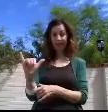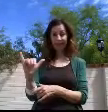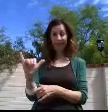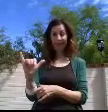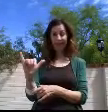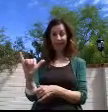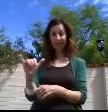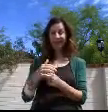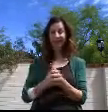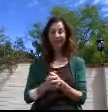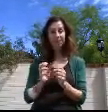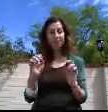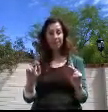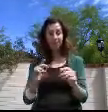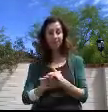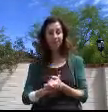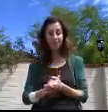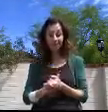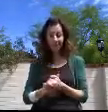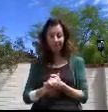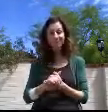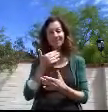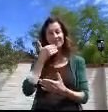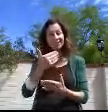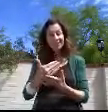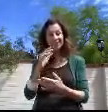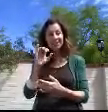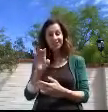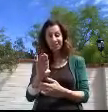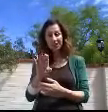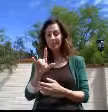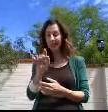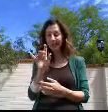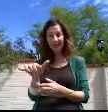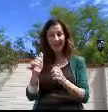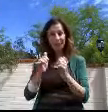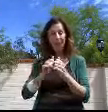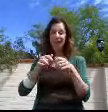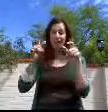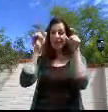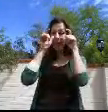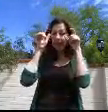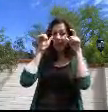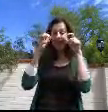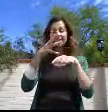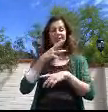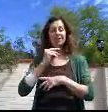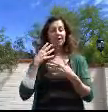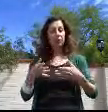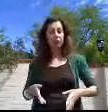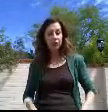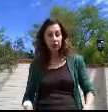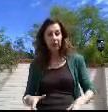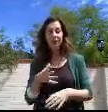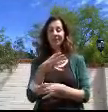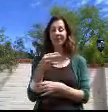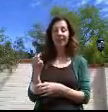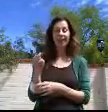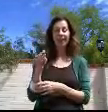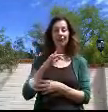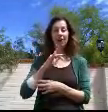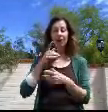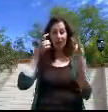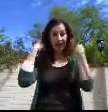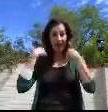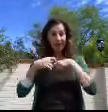is Lily. Come on. All right. There we go. Good job, Lily, with her sunglasses and her skirt